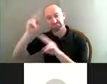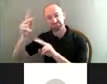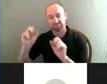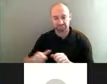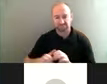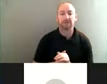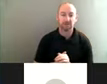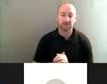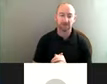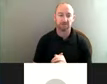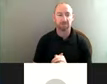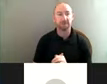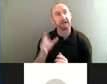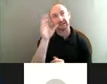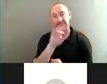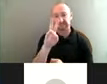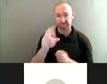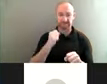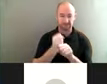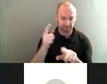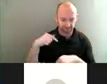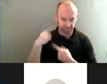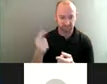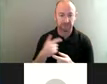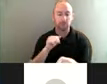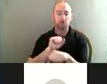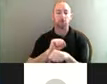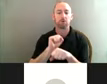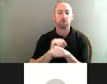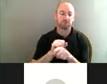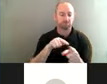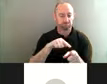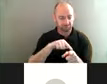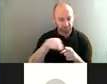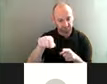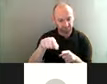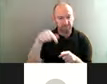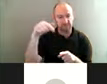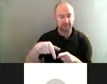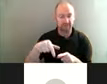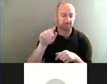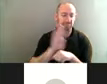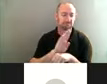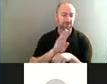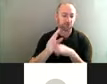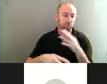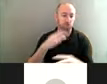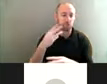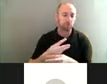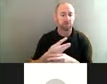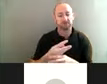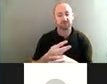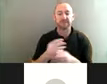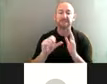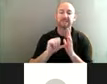since for the last 7 years or so, I've been working primarily in this industry world that emphasizes self-service